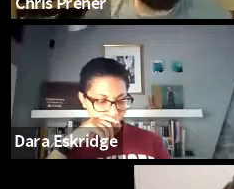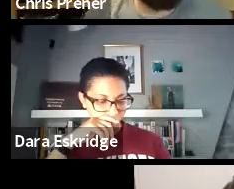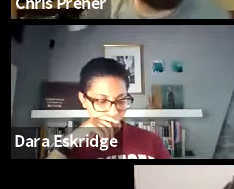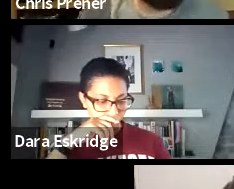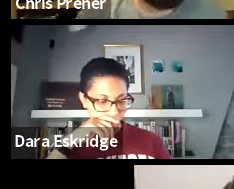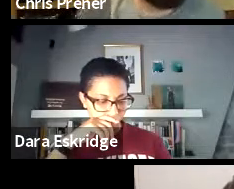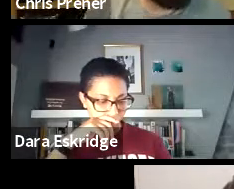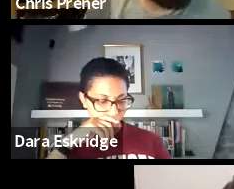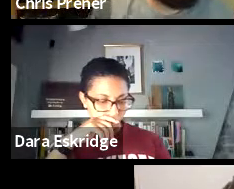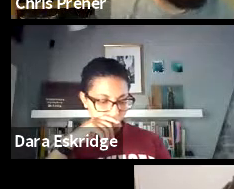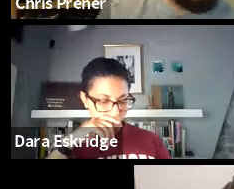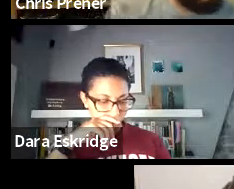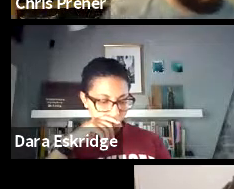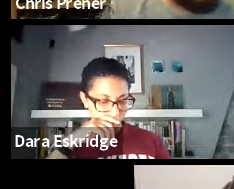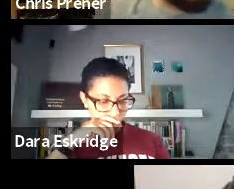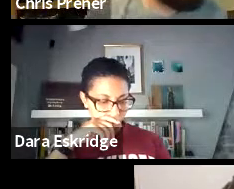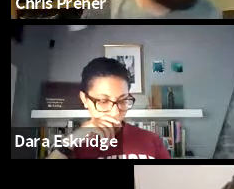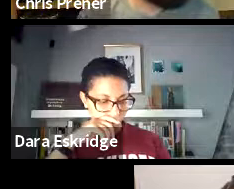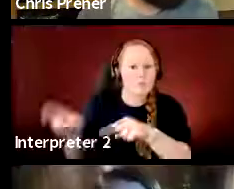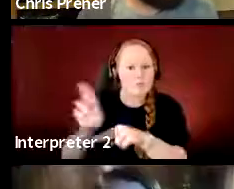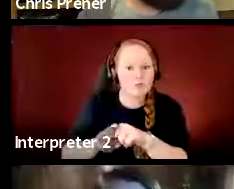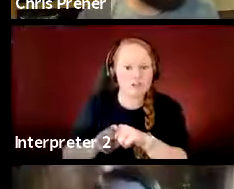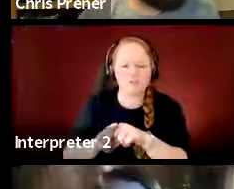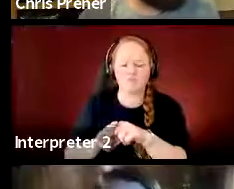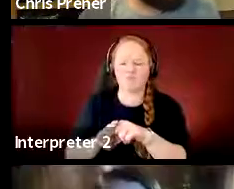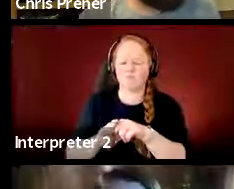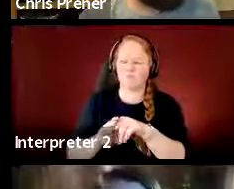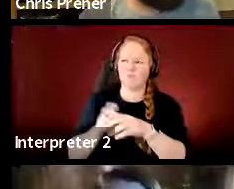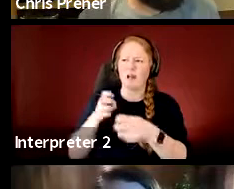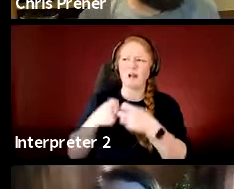income, issues like housing quality